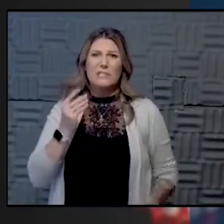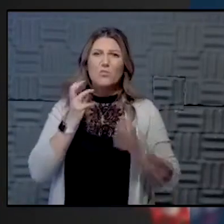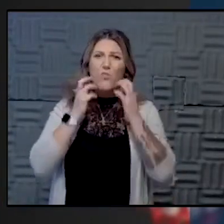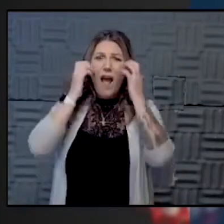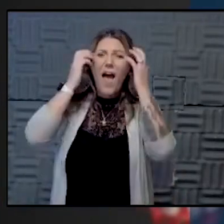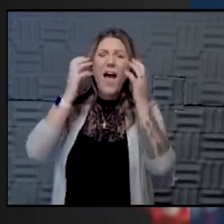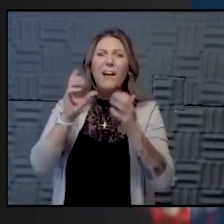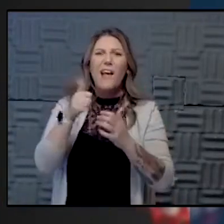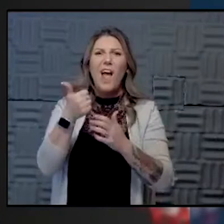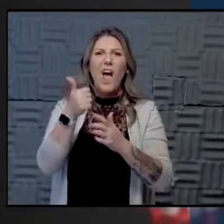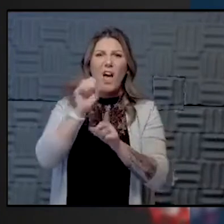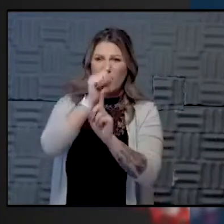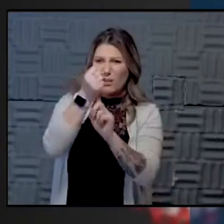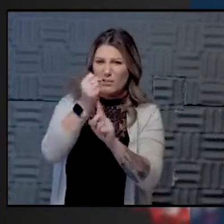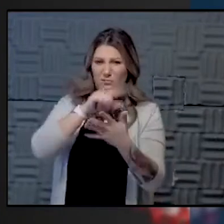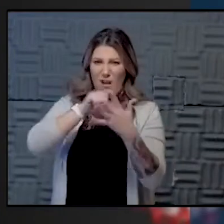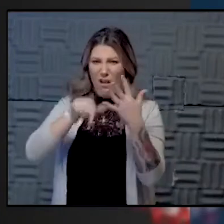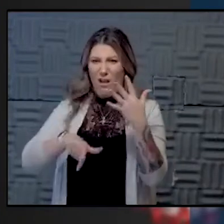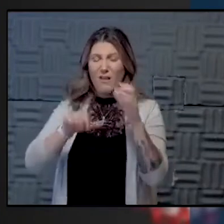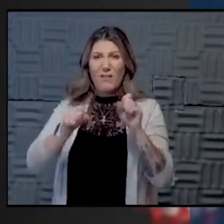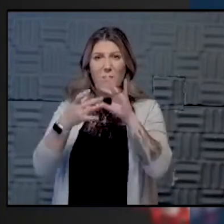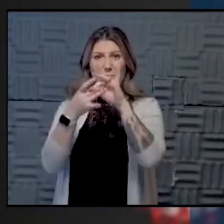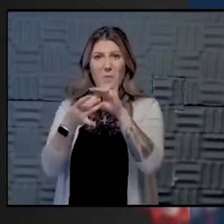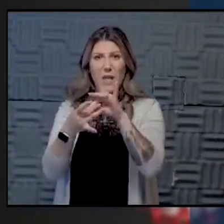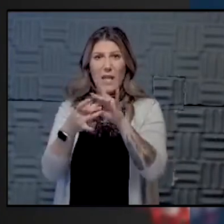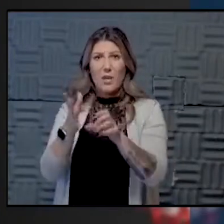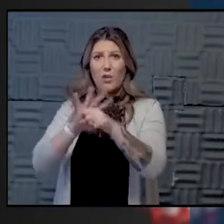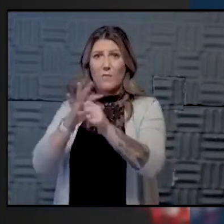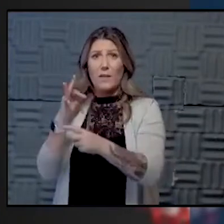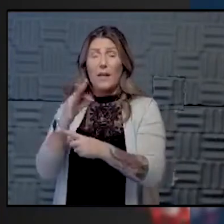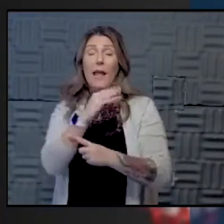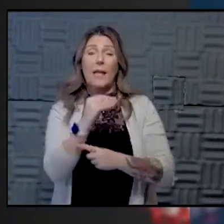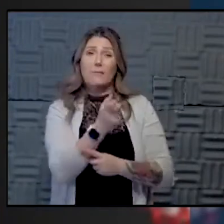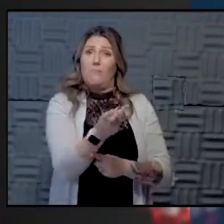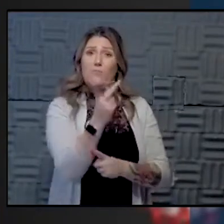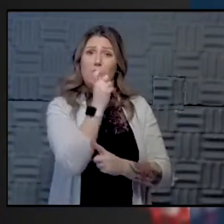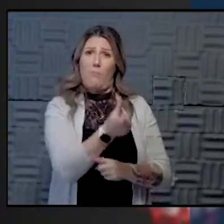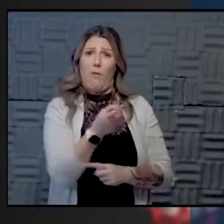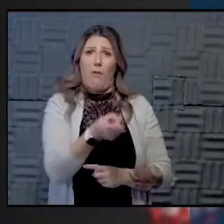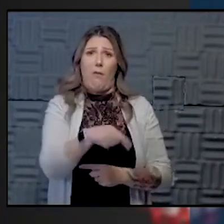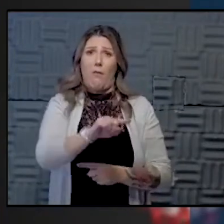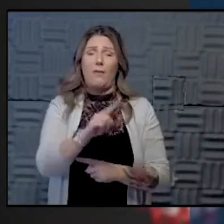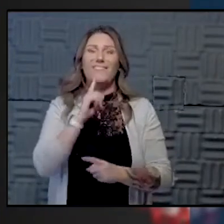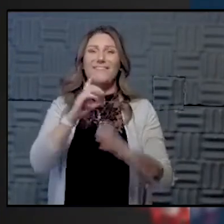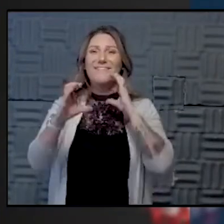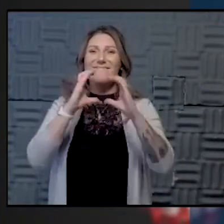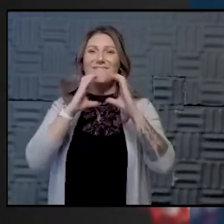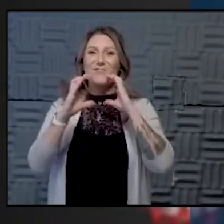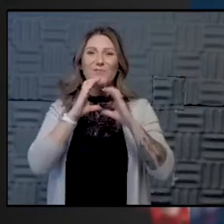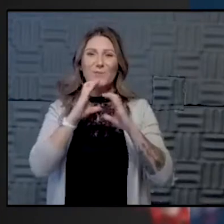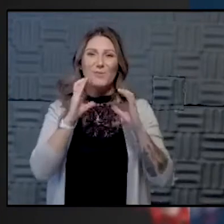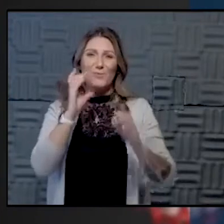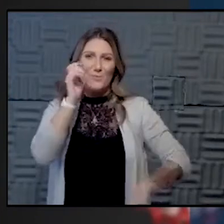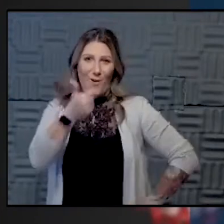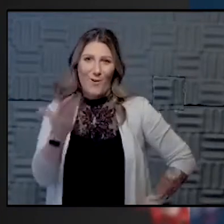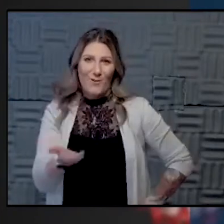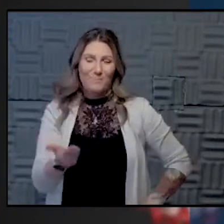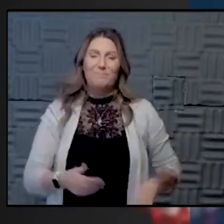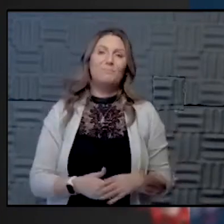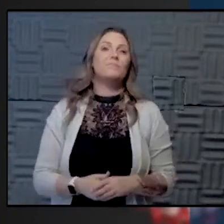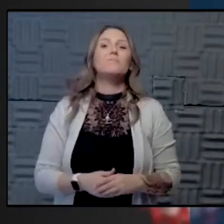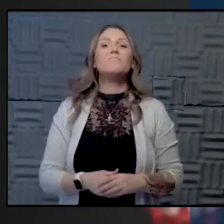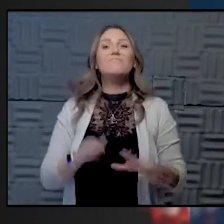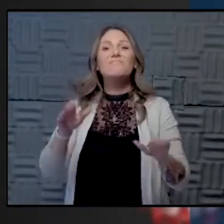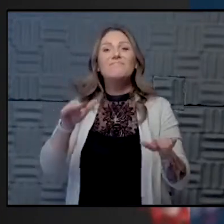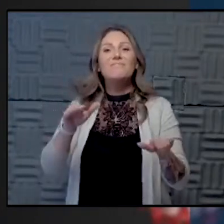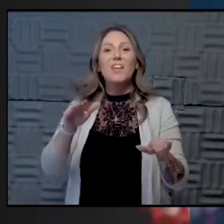lots of other conditions, some of which can be related to COVID-19, and some of which are not. We'll be having that conversation here tomorrow.